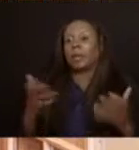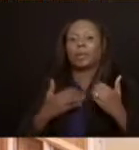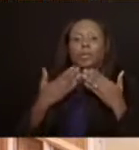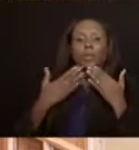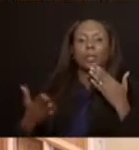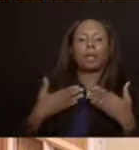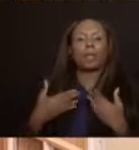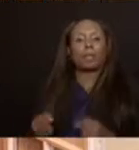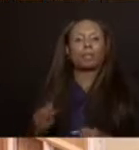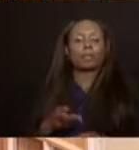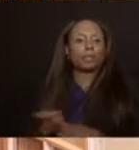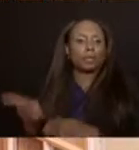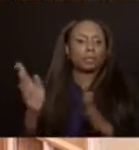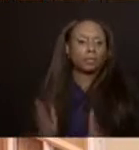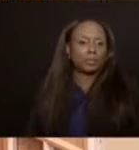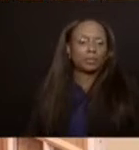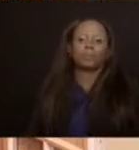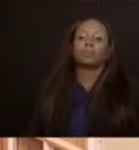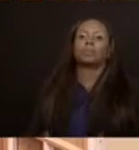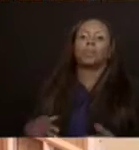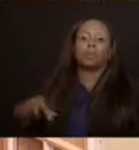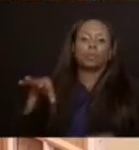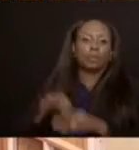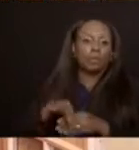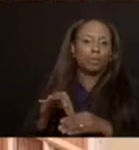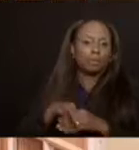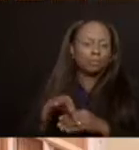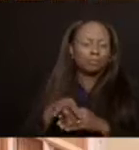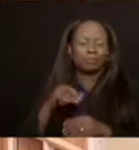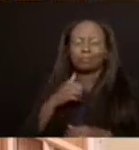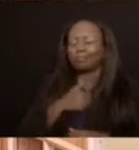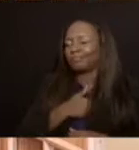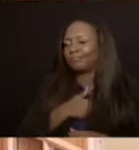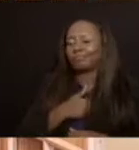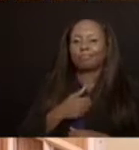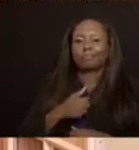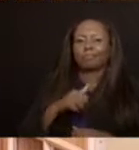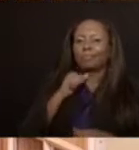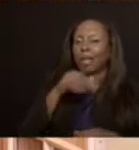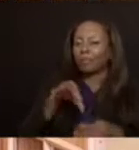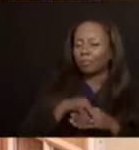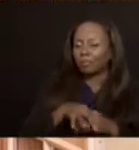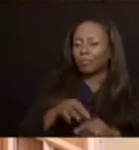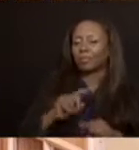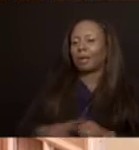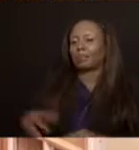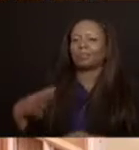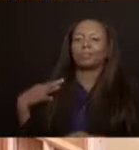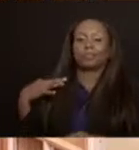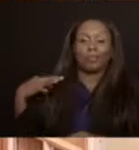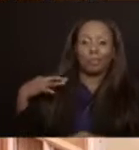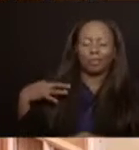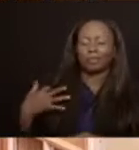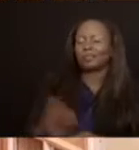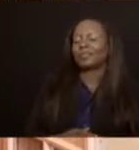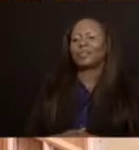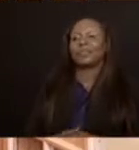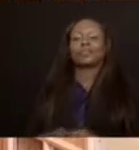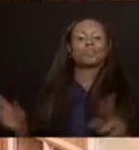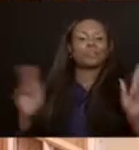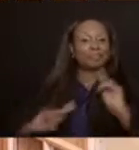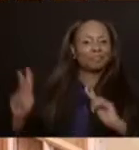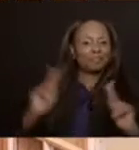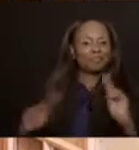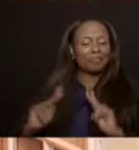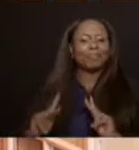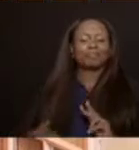professionals that are volunteering and working as we speak. The numbers that we had on the weekend were much less than the numbers that we have